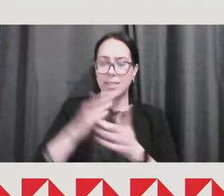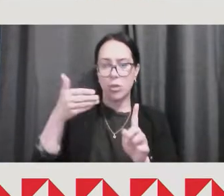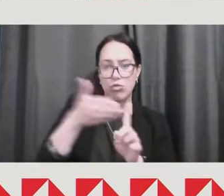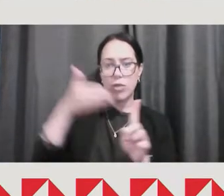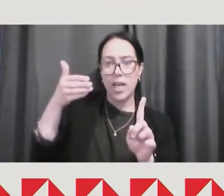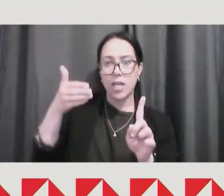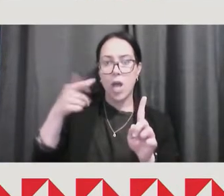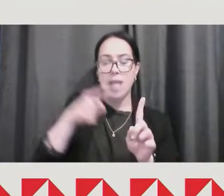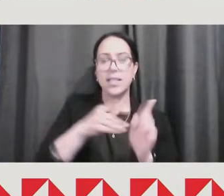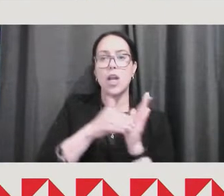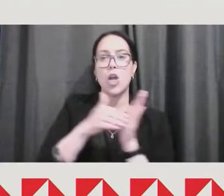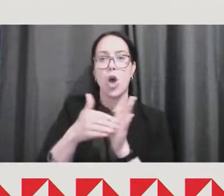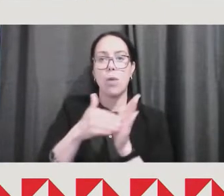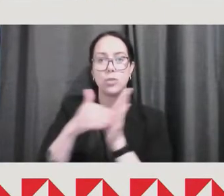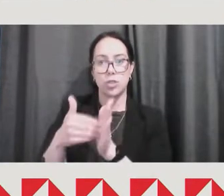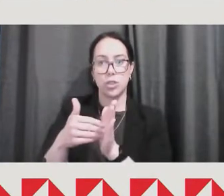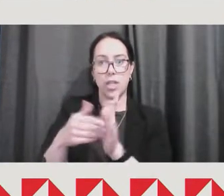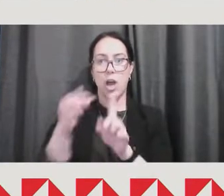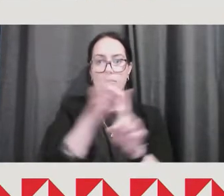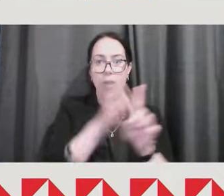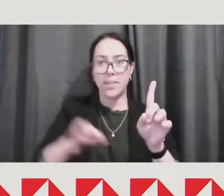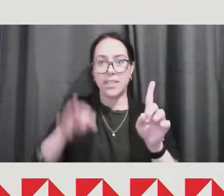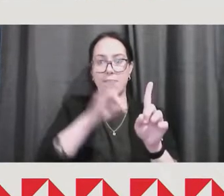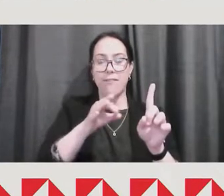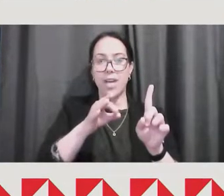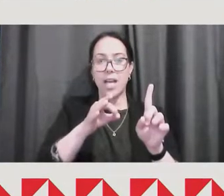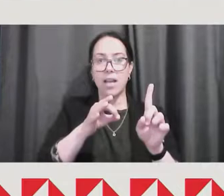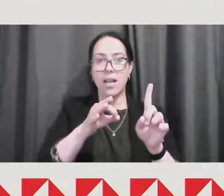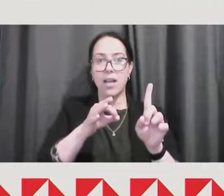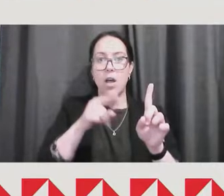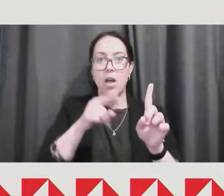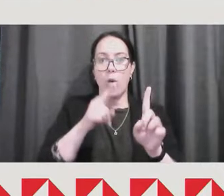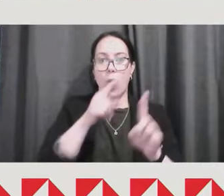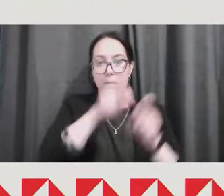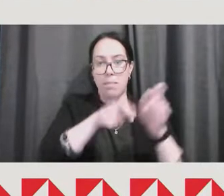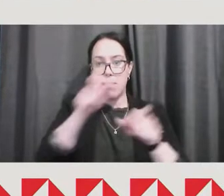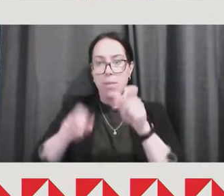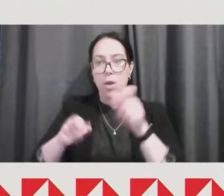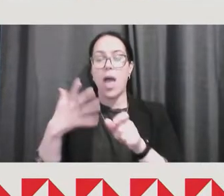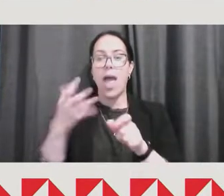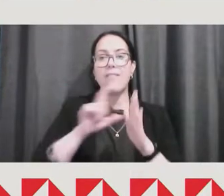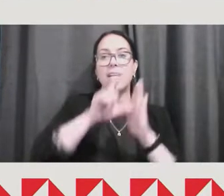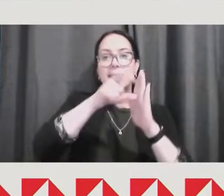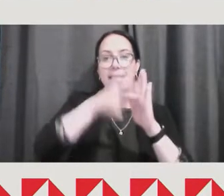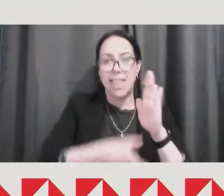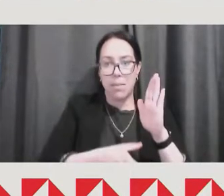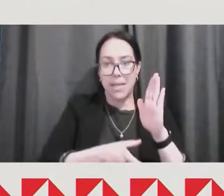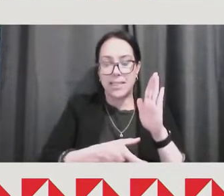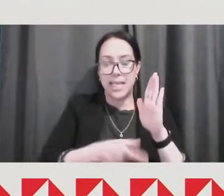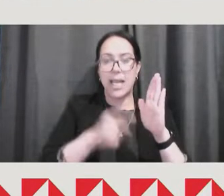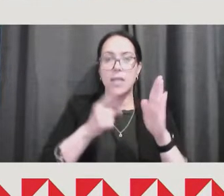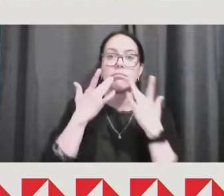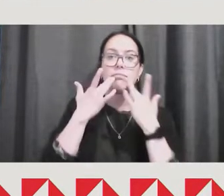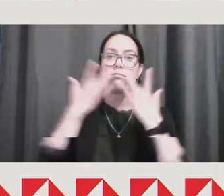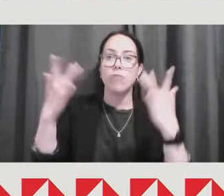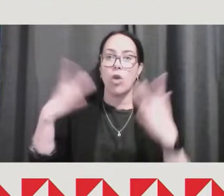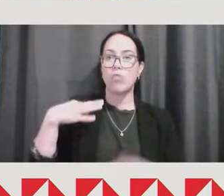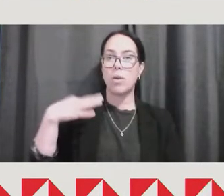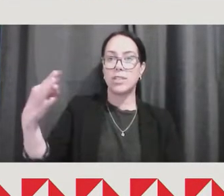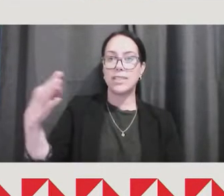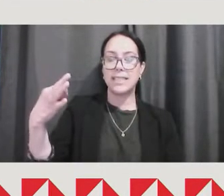artists with the lived experience of disability to the standing and standard of Pacific Arts nationally or globally